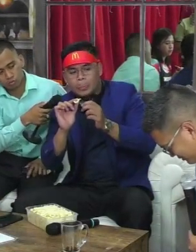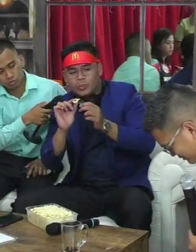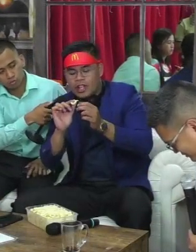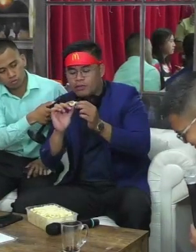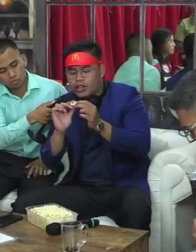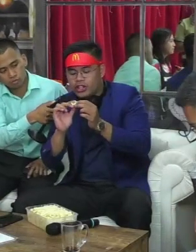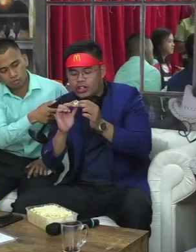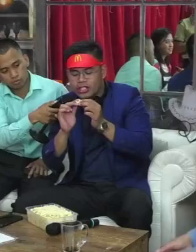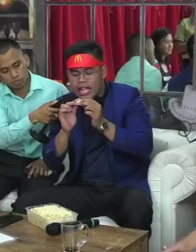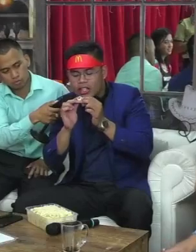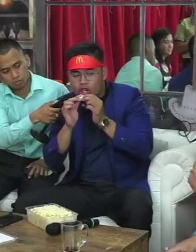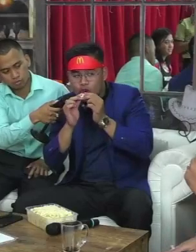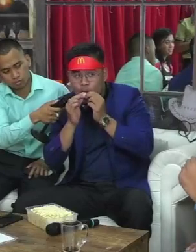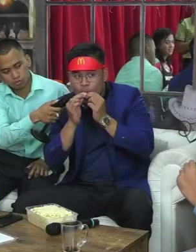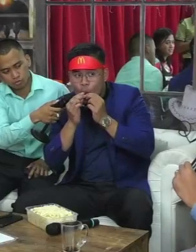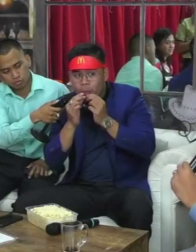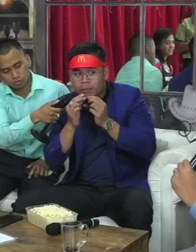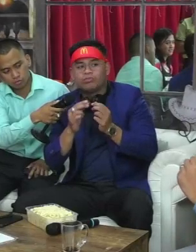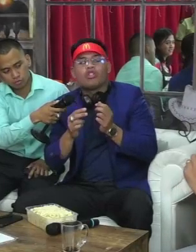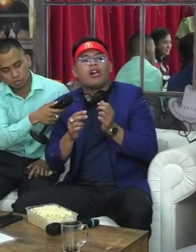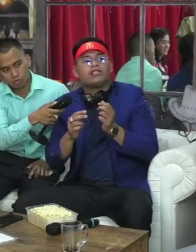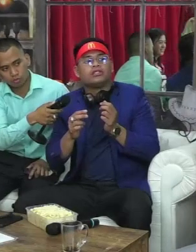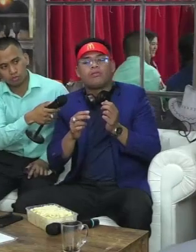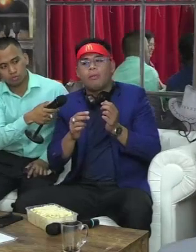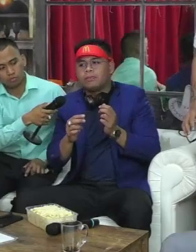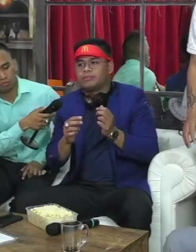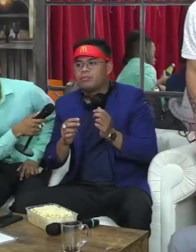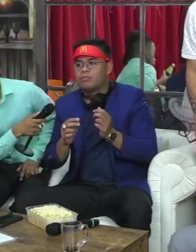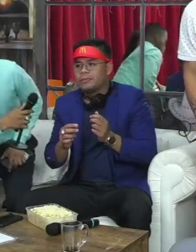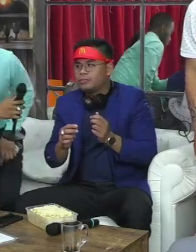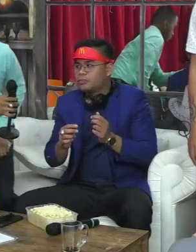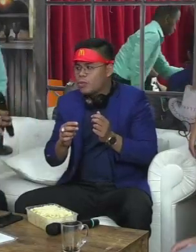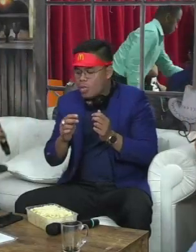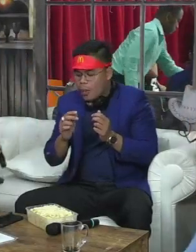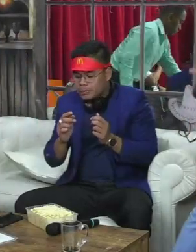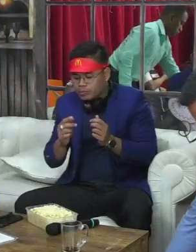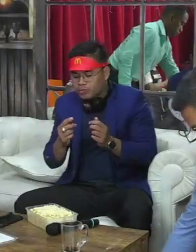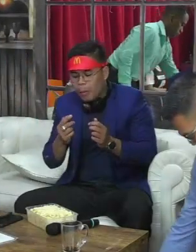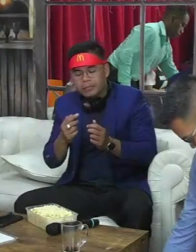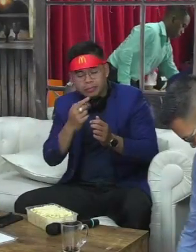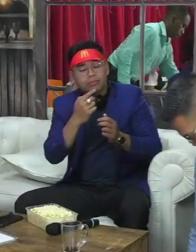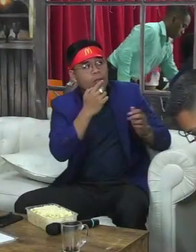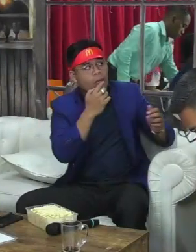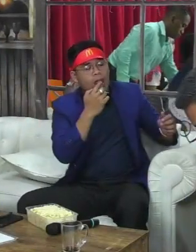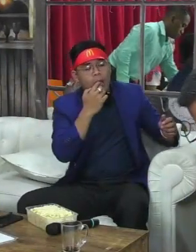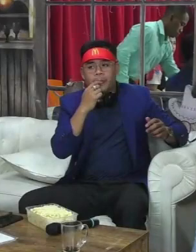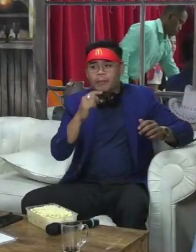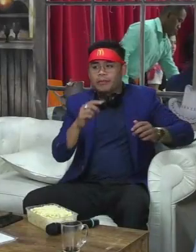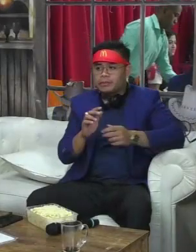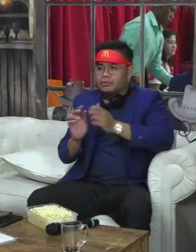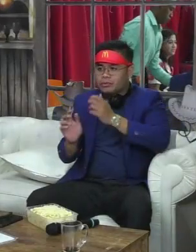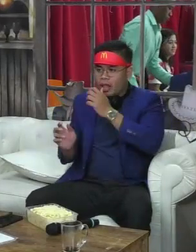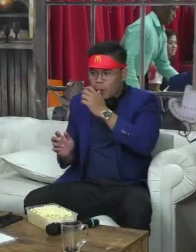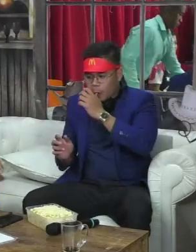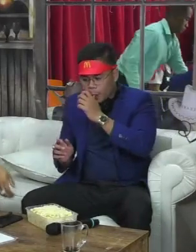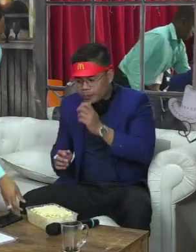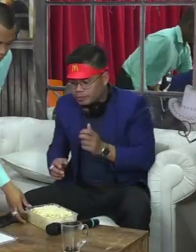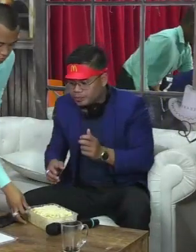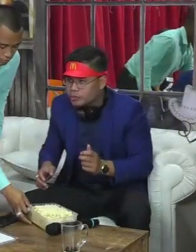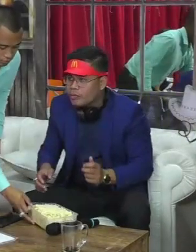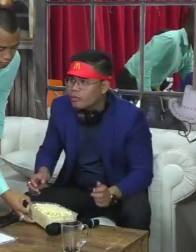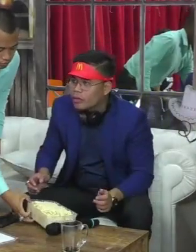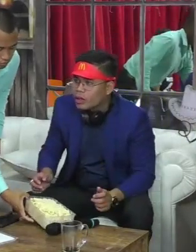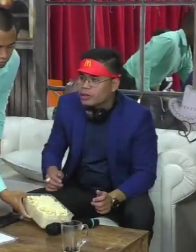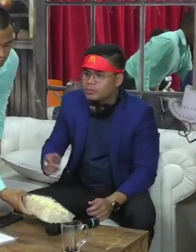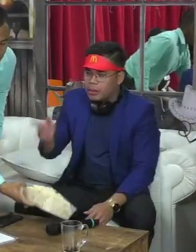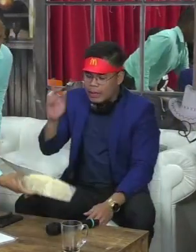Maricon, after you that, you... Yes. Oh. Yes. Yes. Oh,